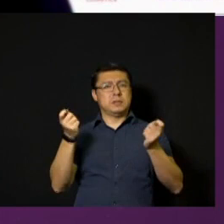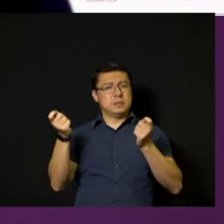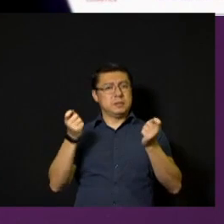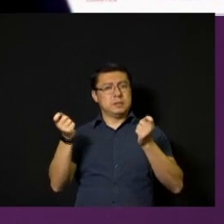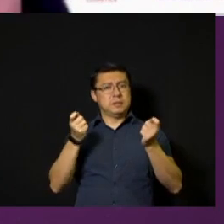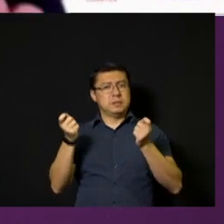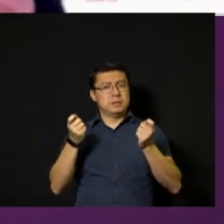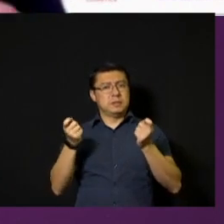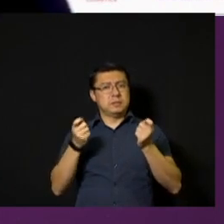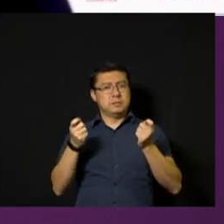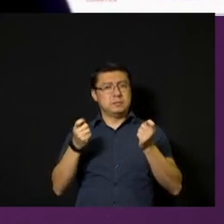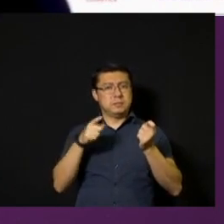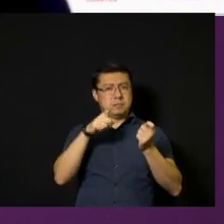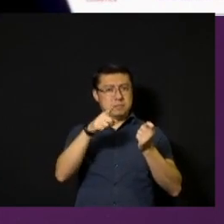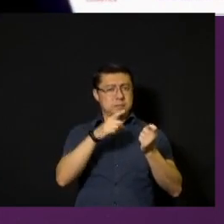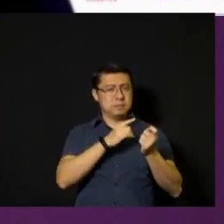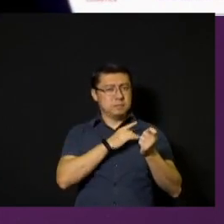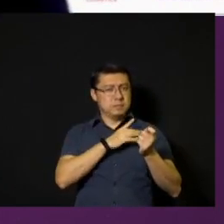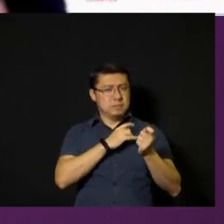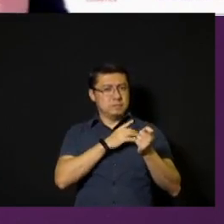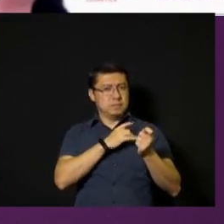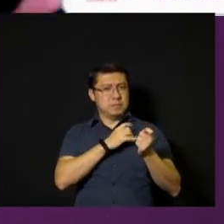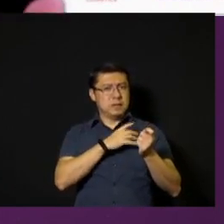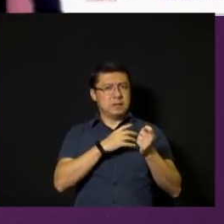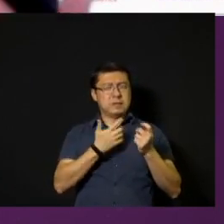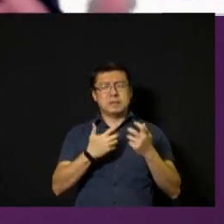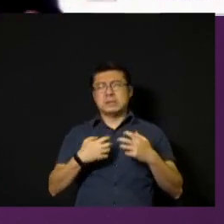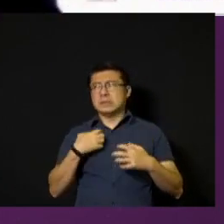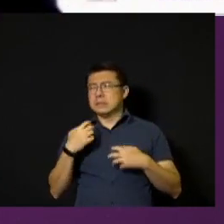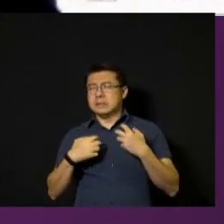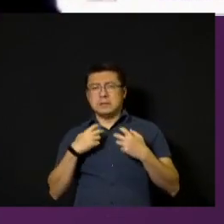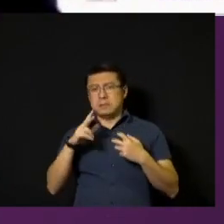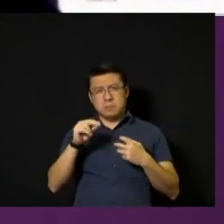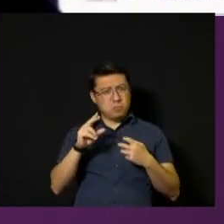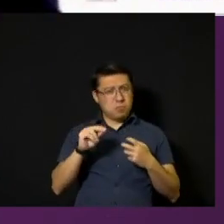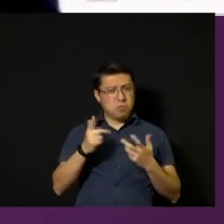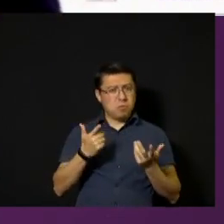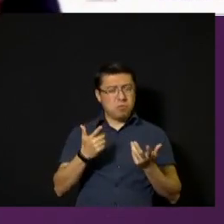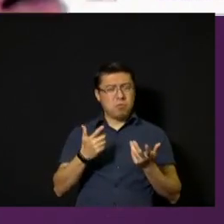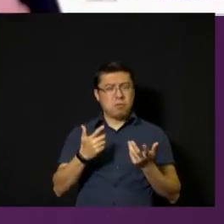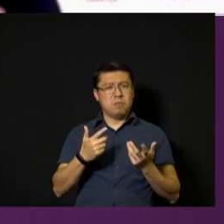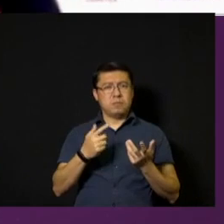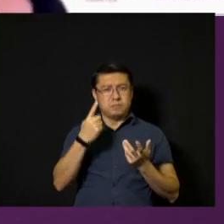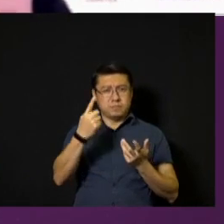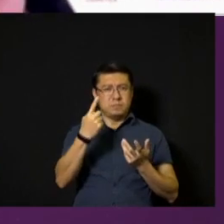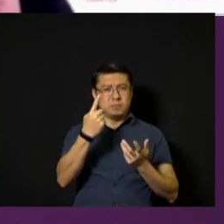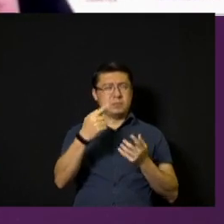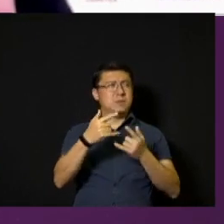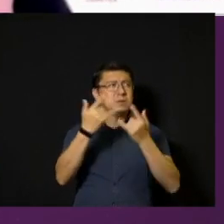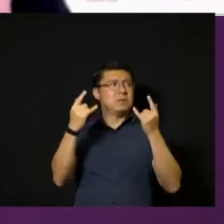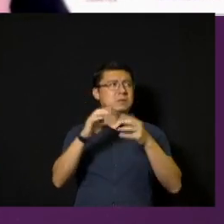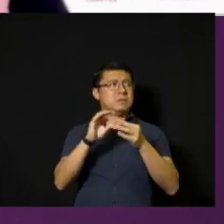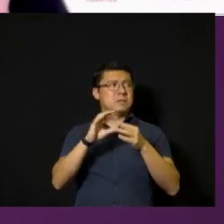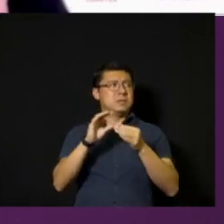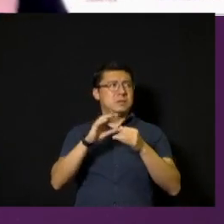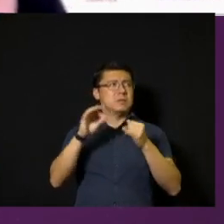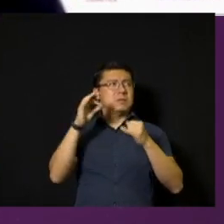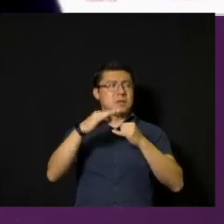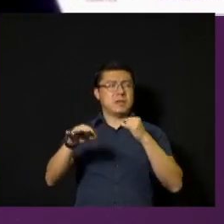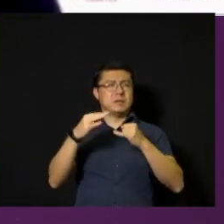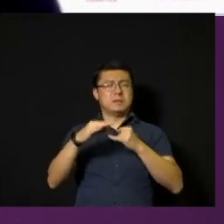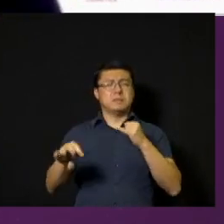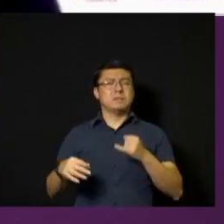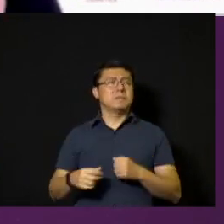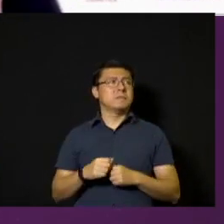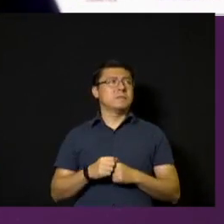to emotion control. Don't be afraid of being frustrated. I had to go through big frustrations.